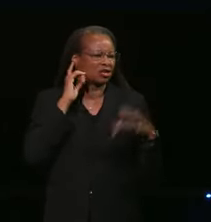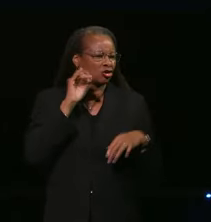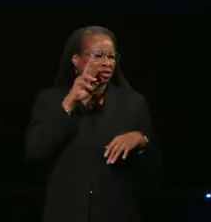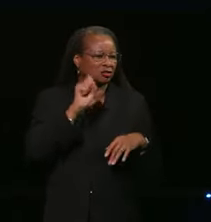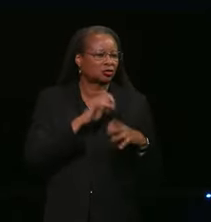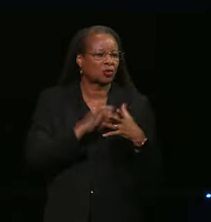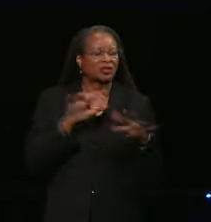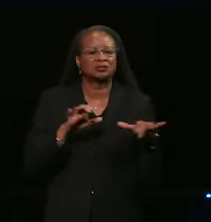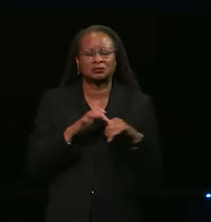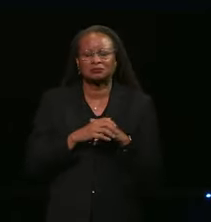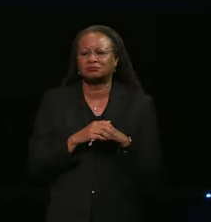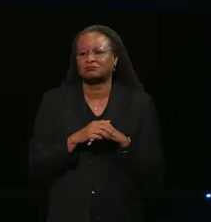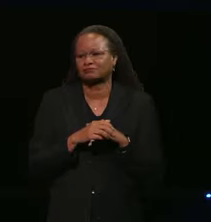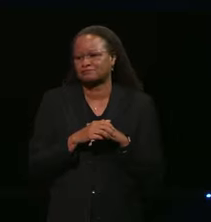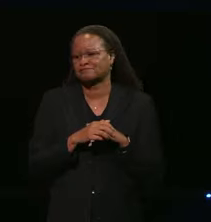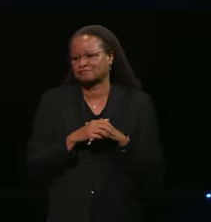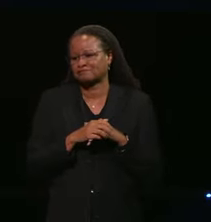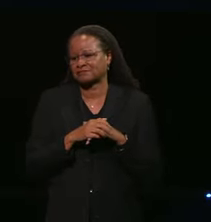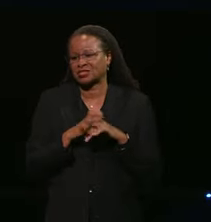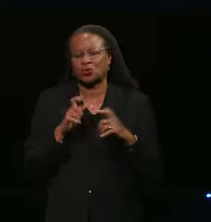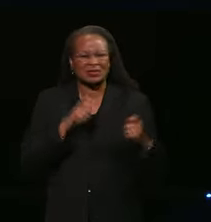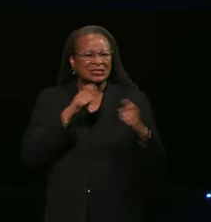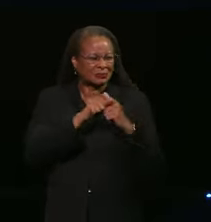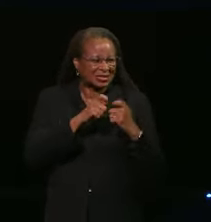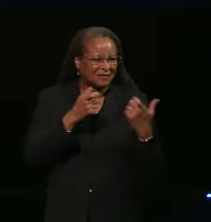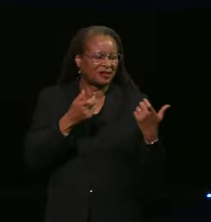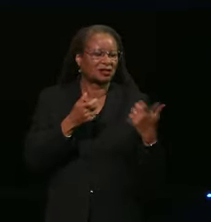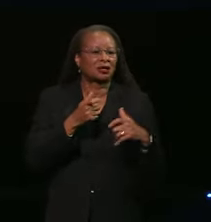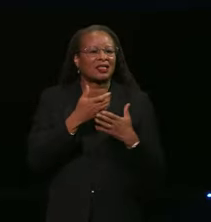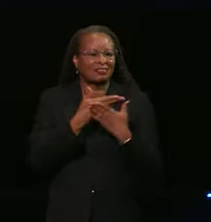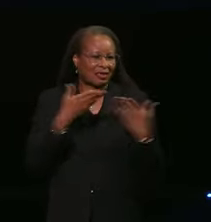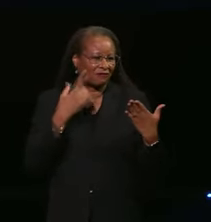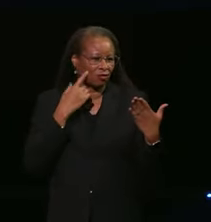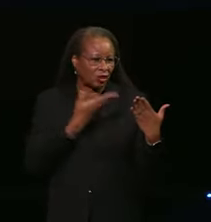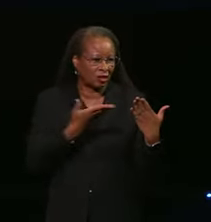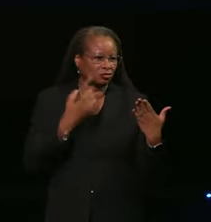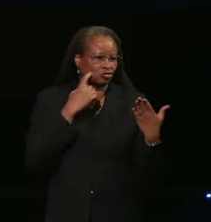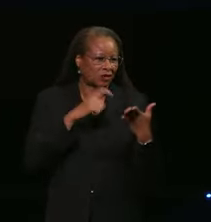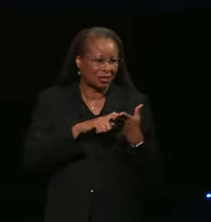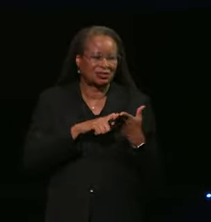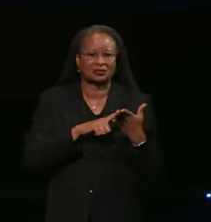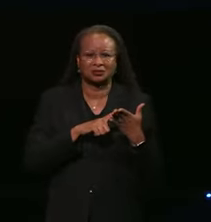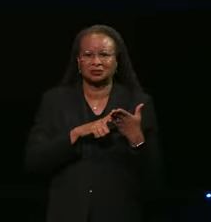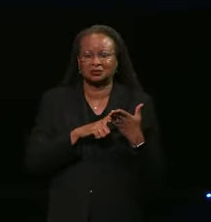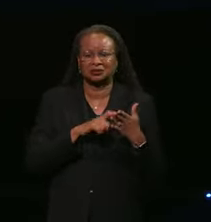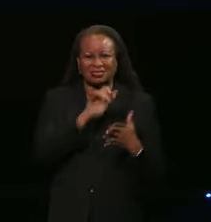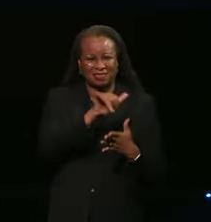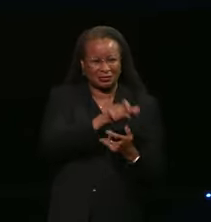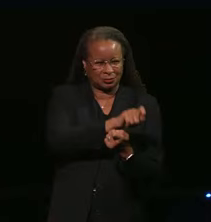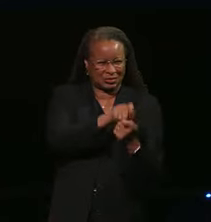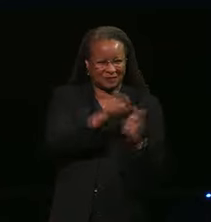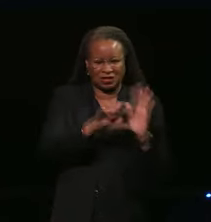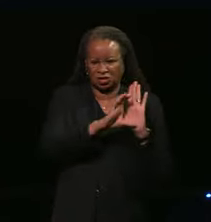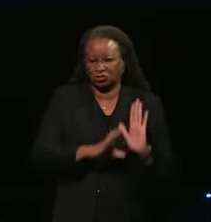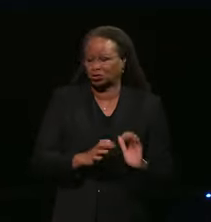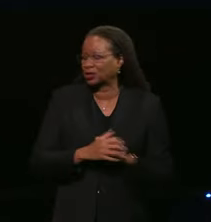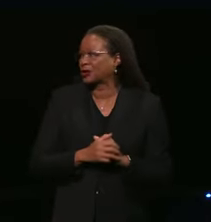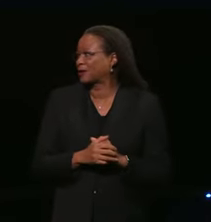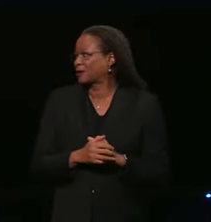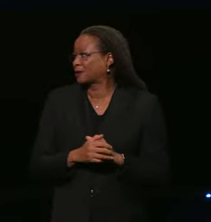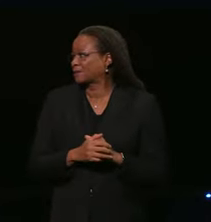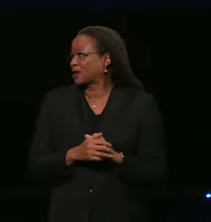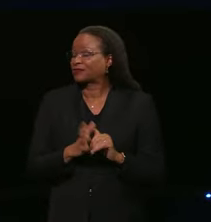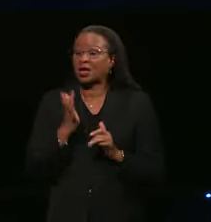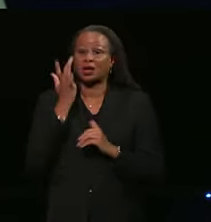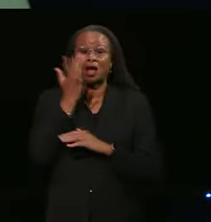JJ wanted this specific thing to recognize more that character. And I love the contact